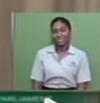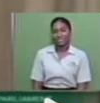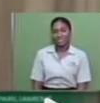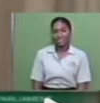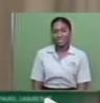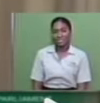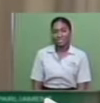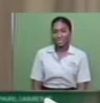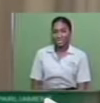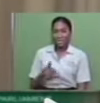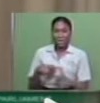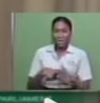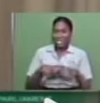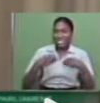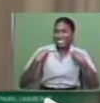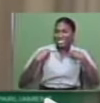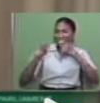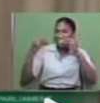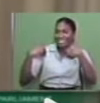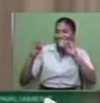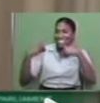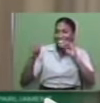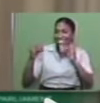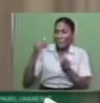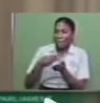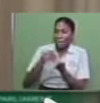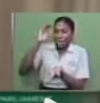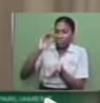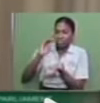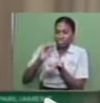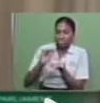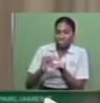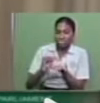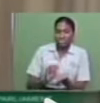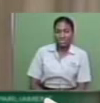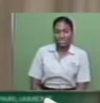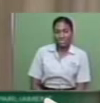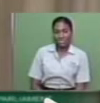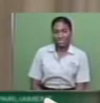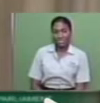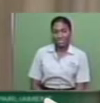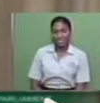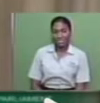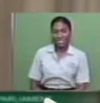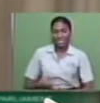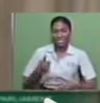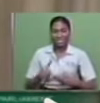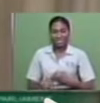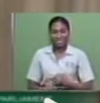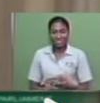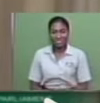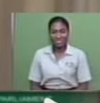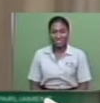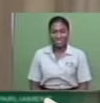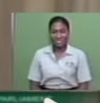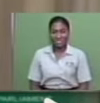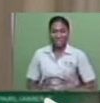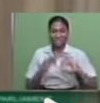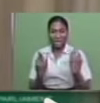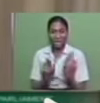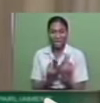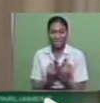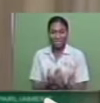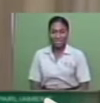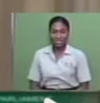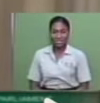sellout. You're going to get sellout. And is it then again a case of friends, family, and